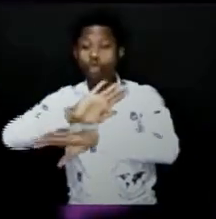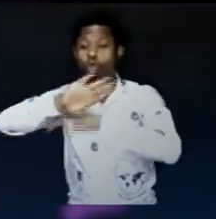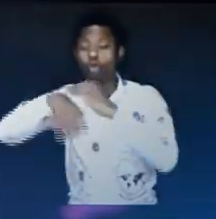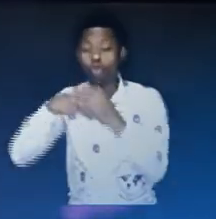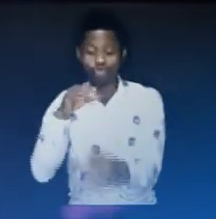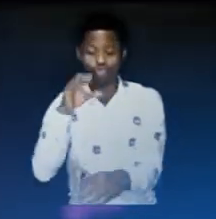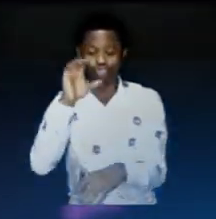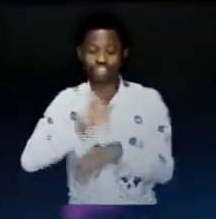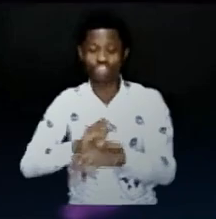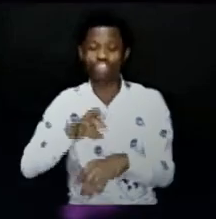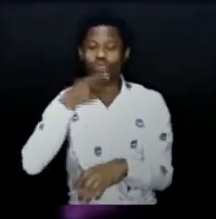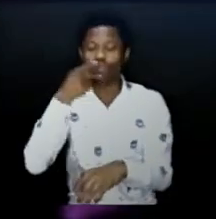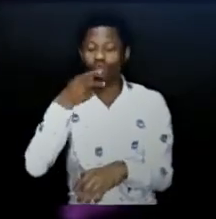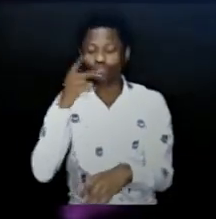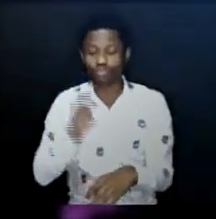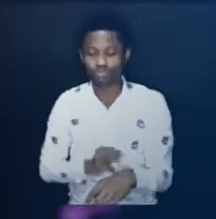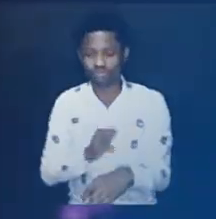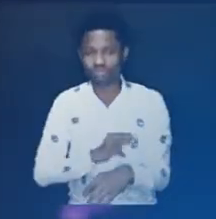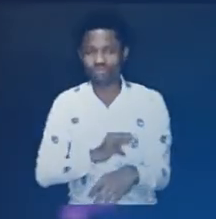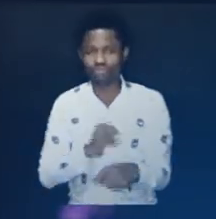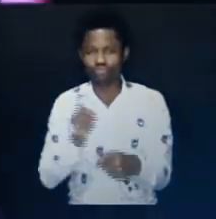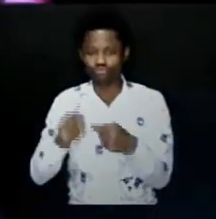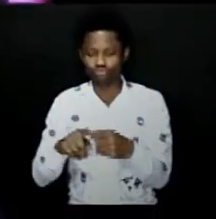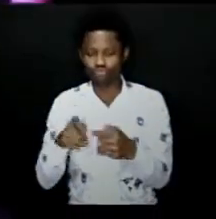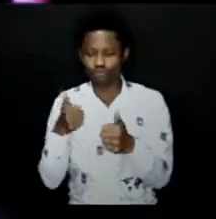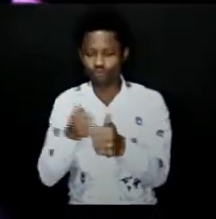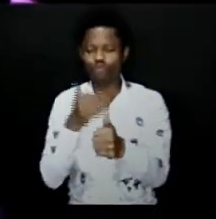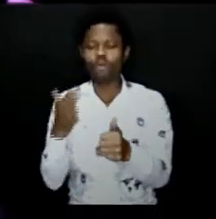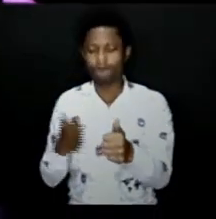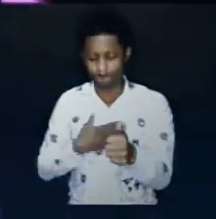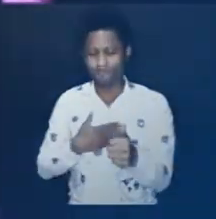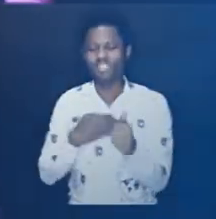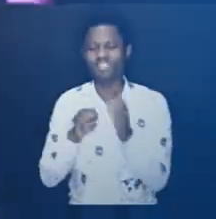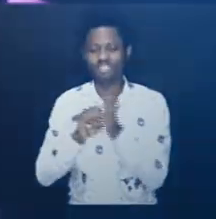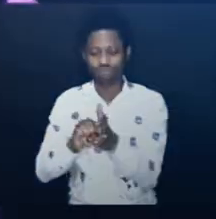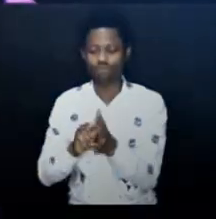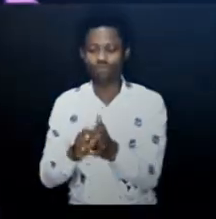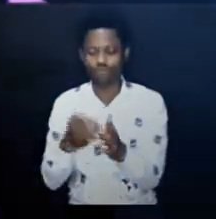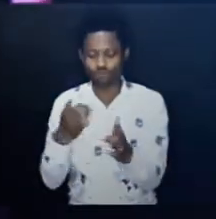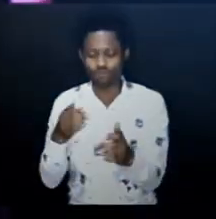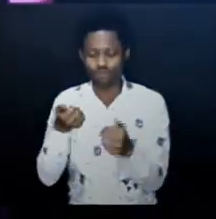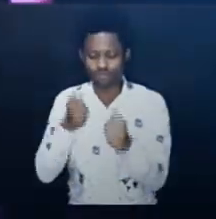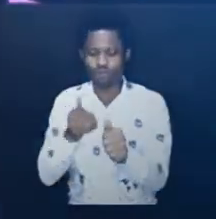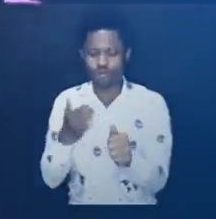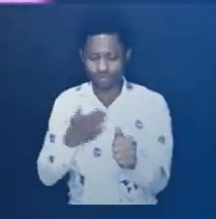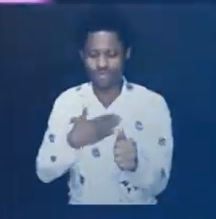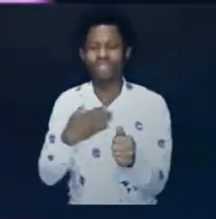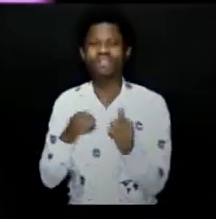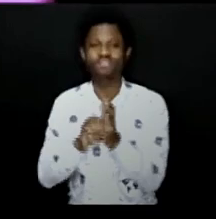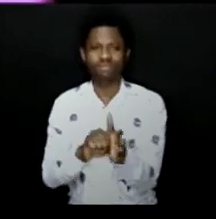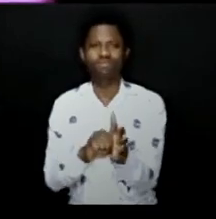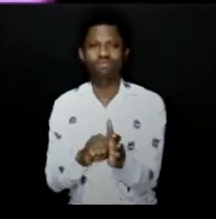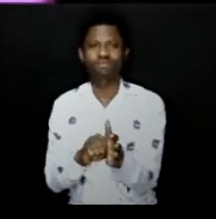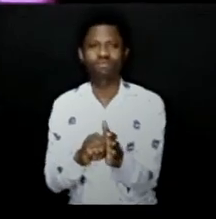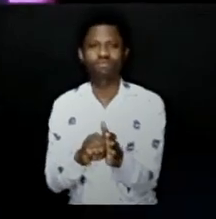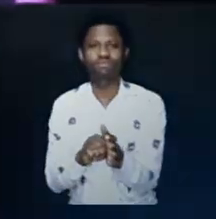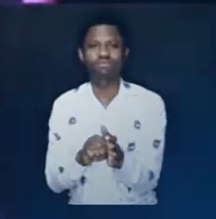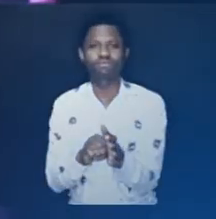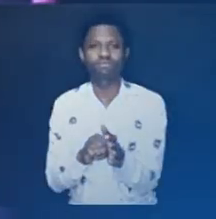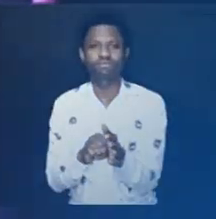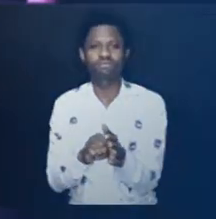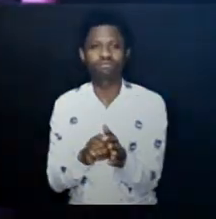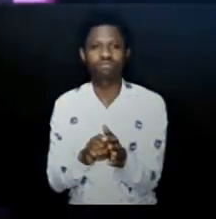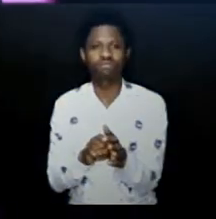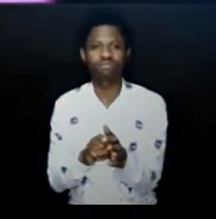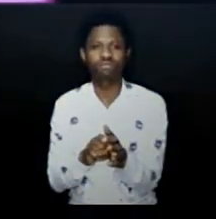Pentecost members to follow my example. And then those